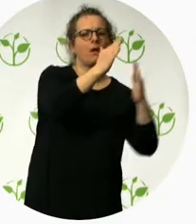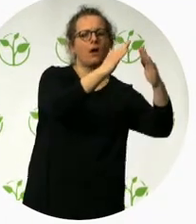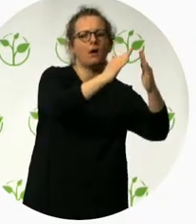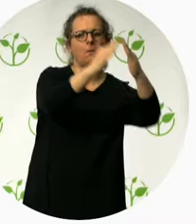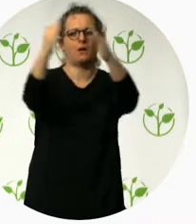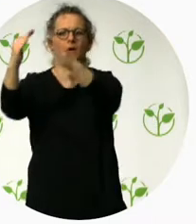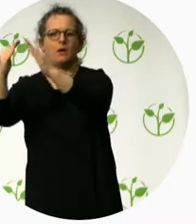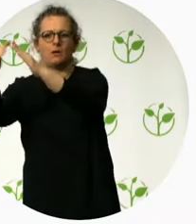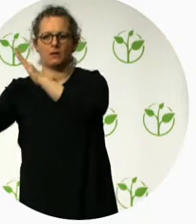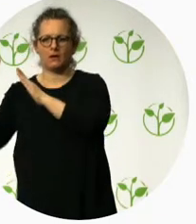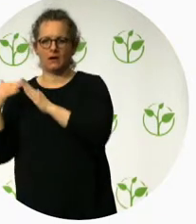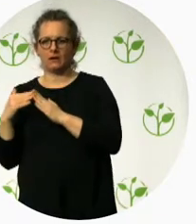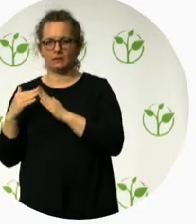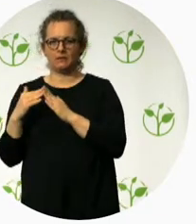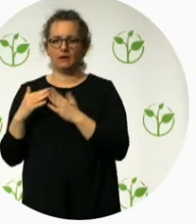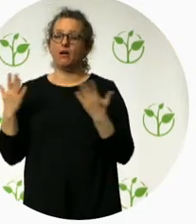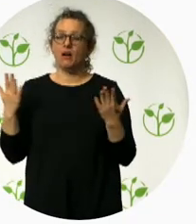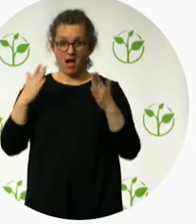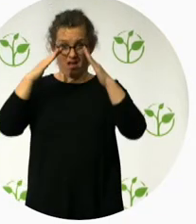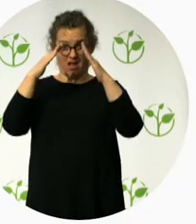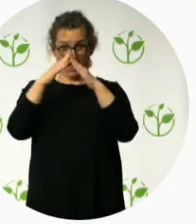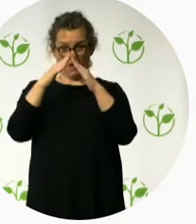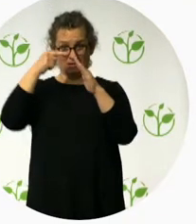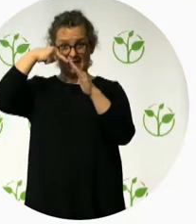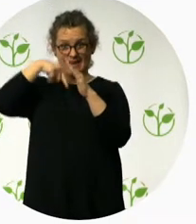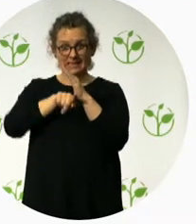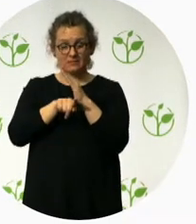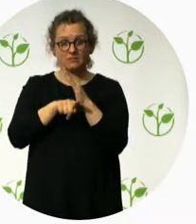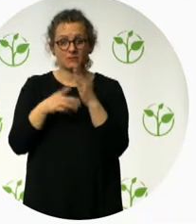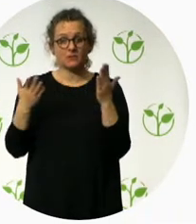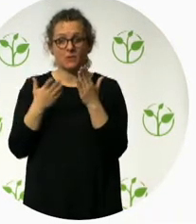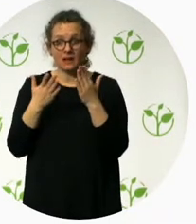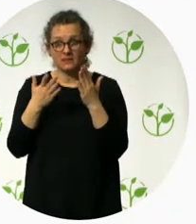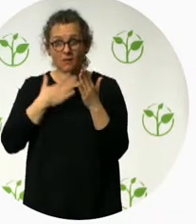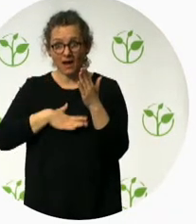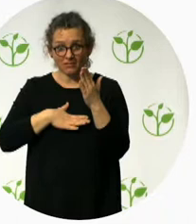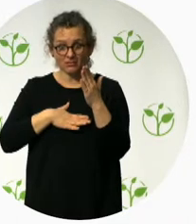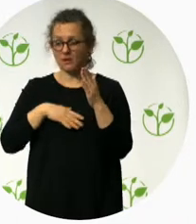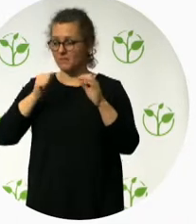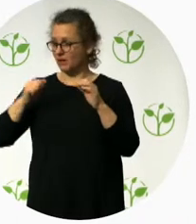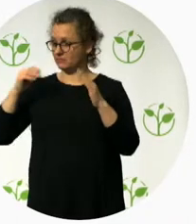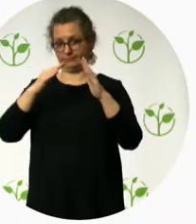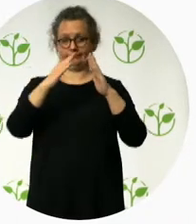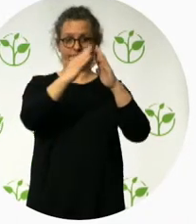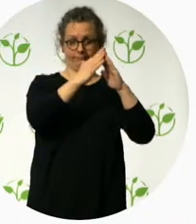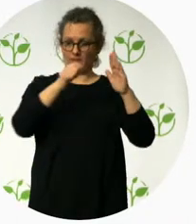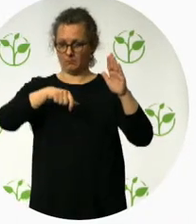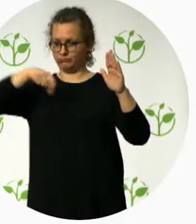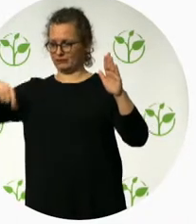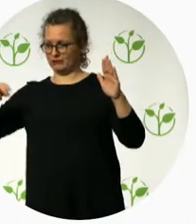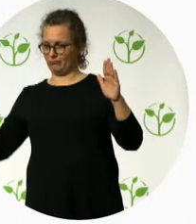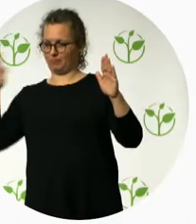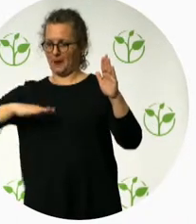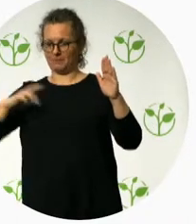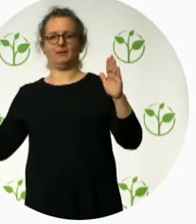those houses in this particular village in Munaragala. And so with all those